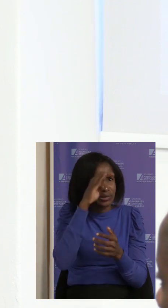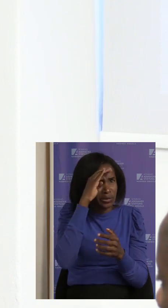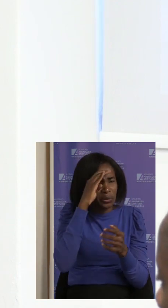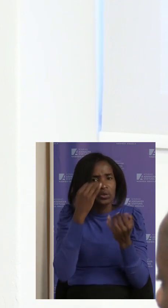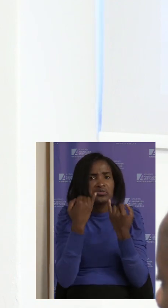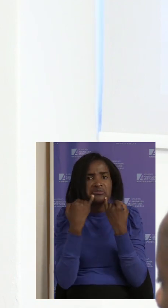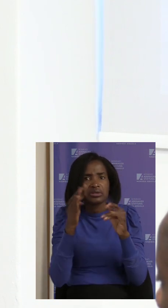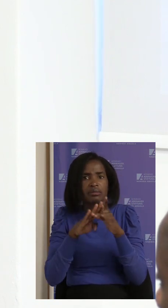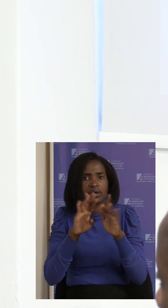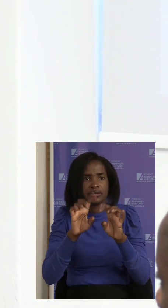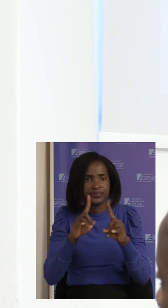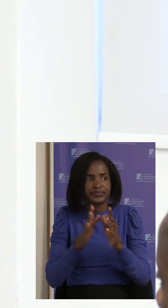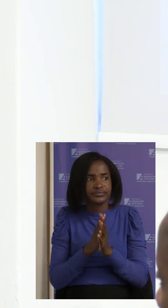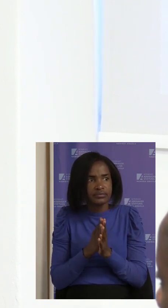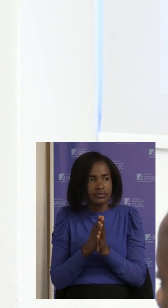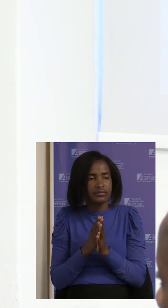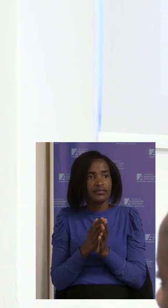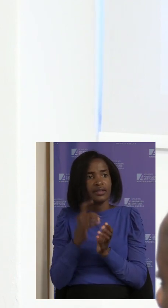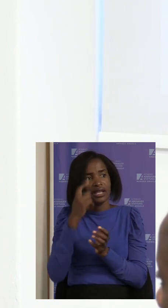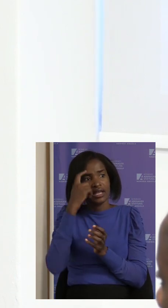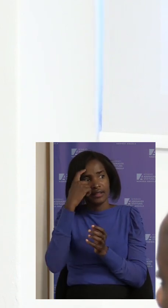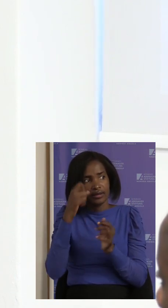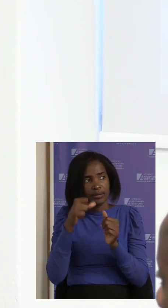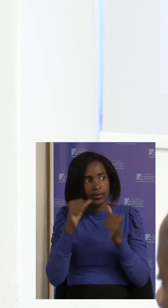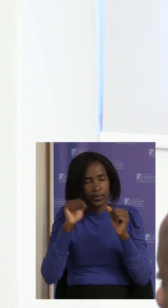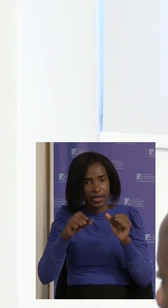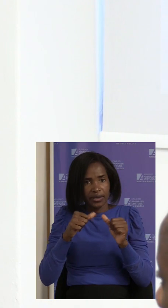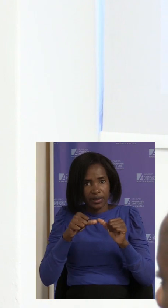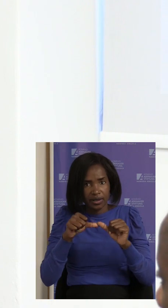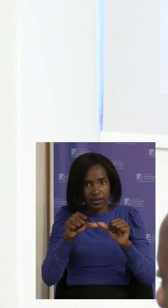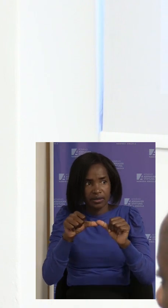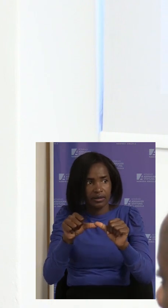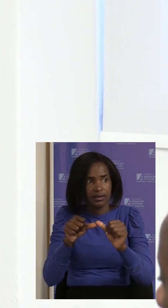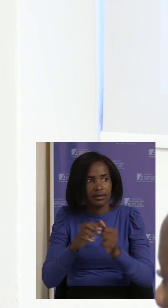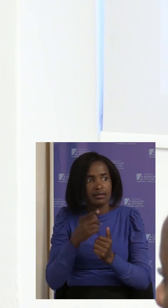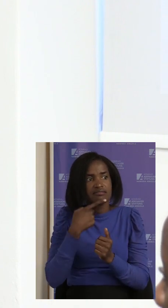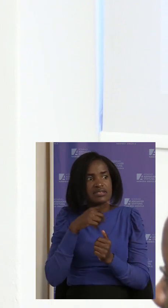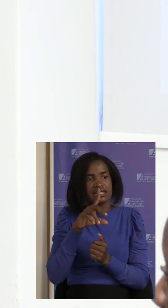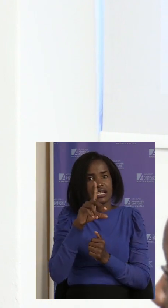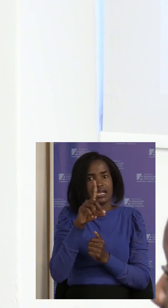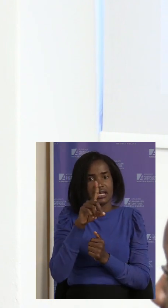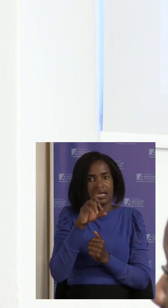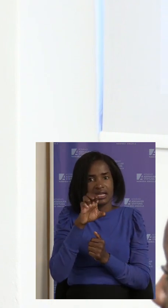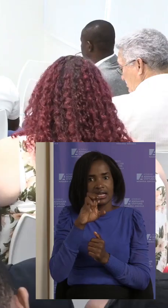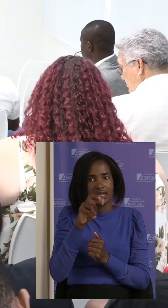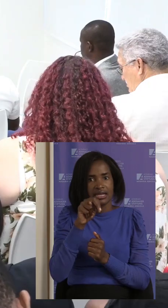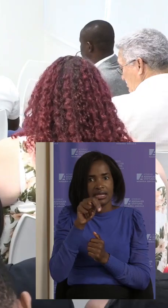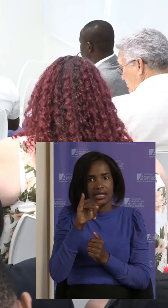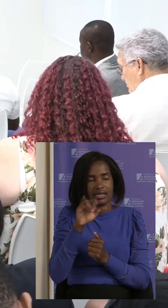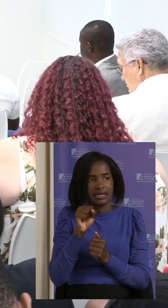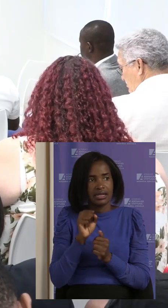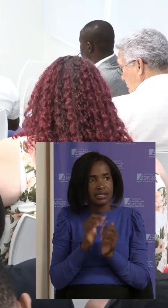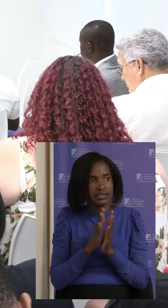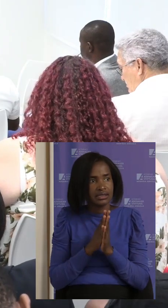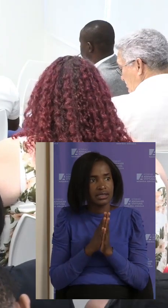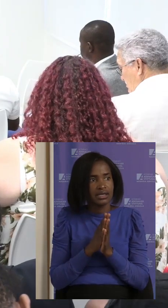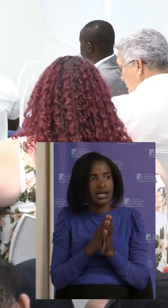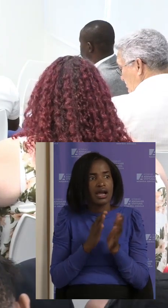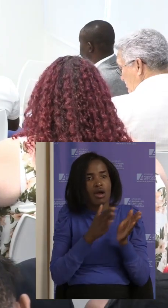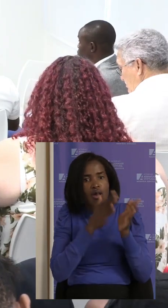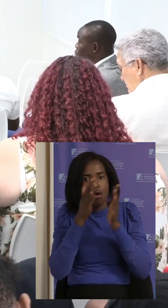I think with that we can then continue. Mr. Dennis, would you like to have the pleasure to introduce